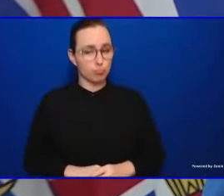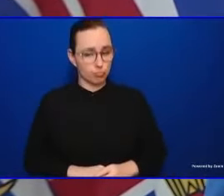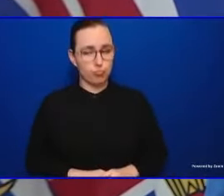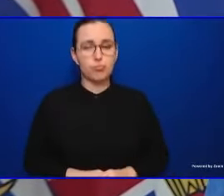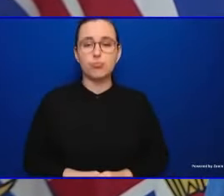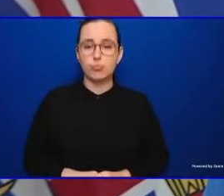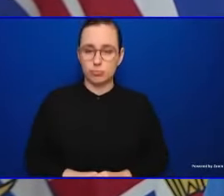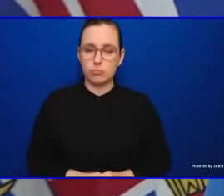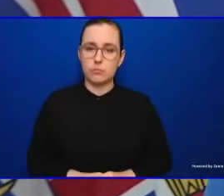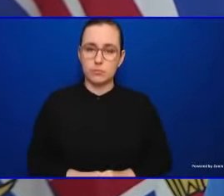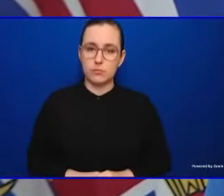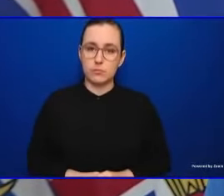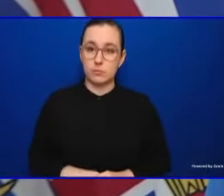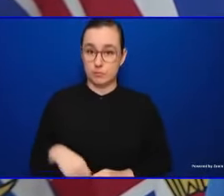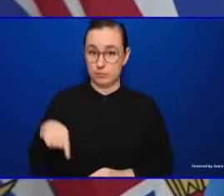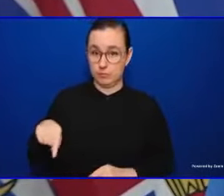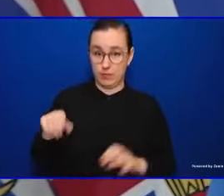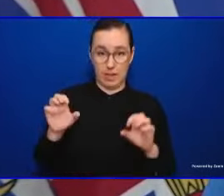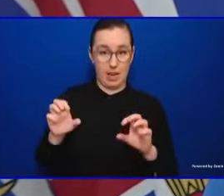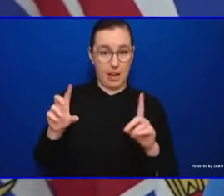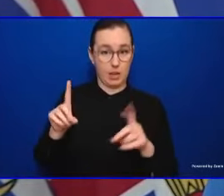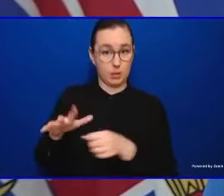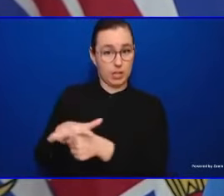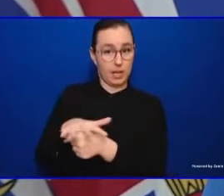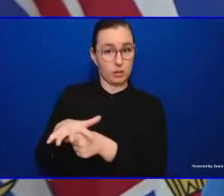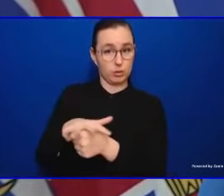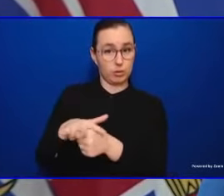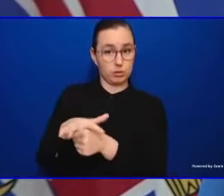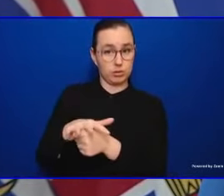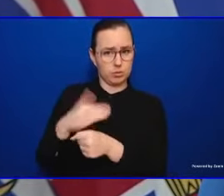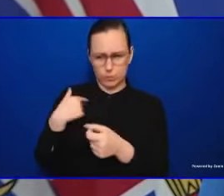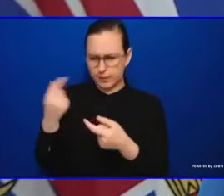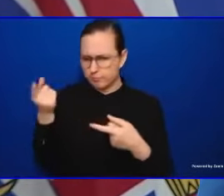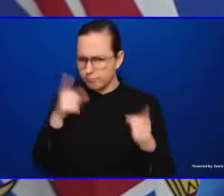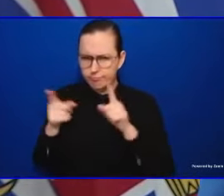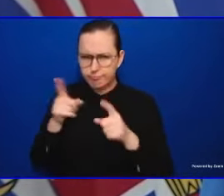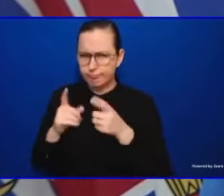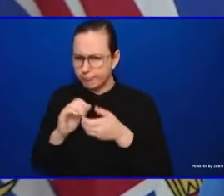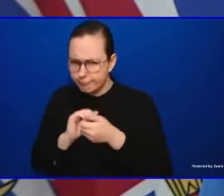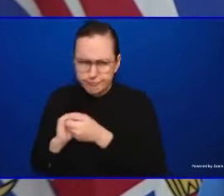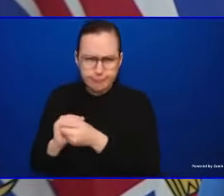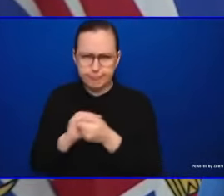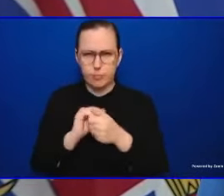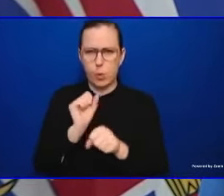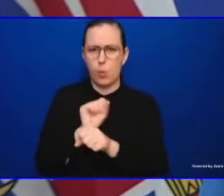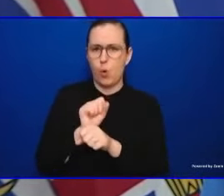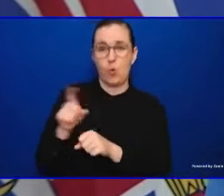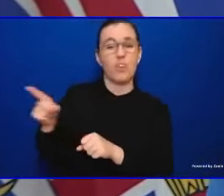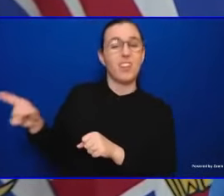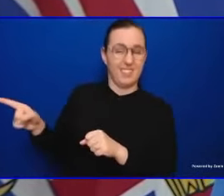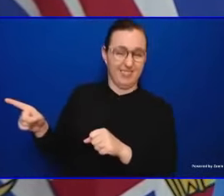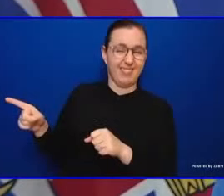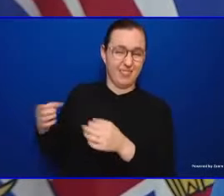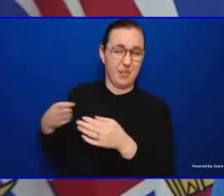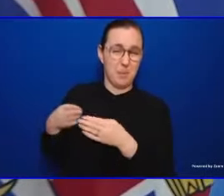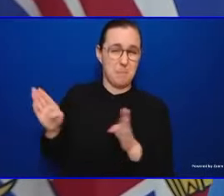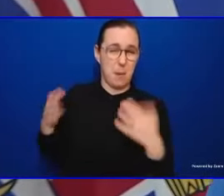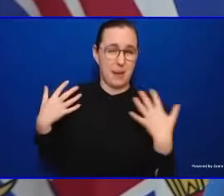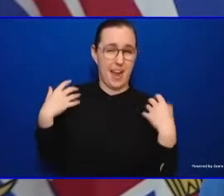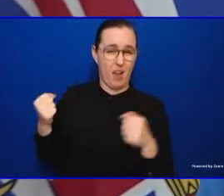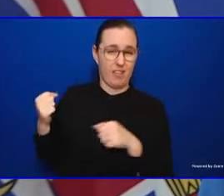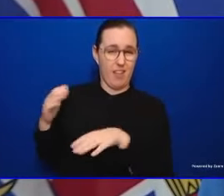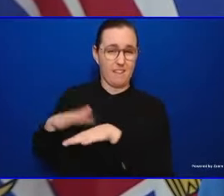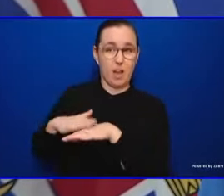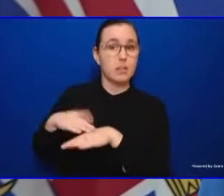sector, we work very closely and under the advice and direction of our public health advisors at the CDC. And the advice that we've received